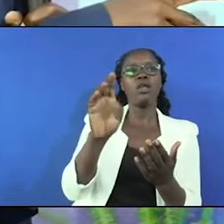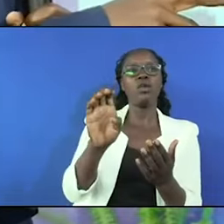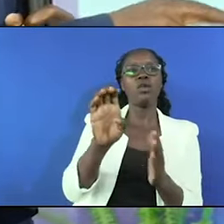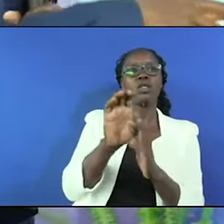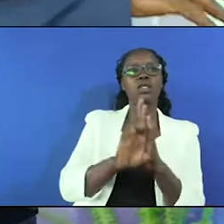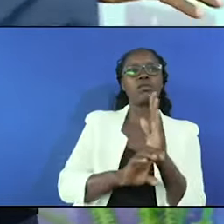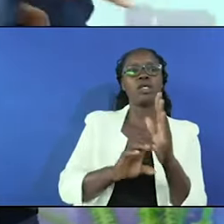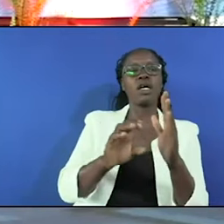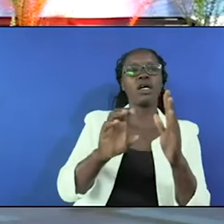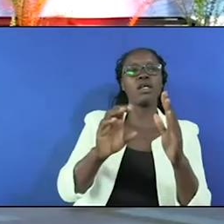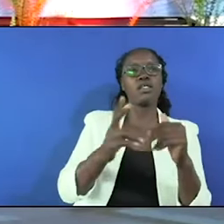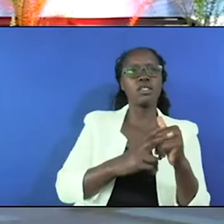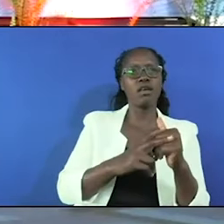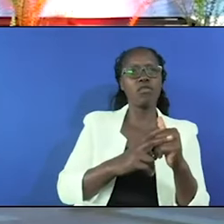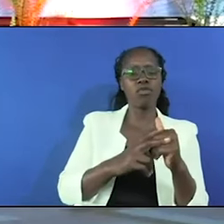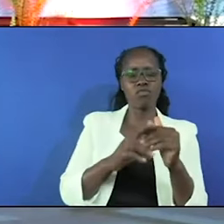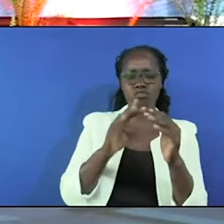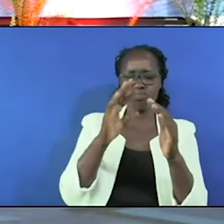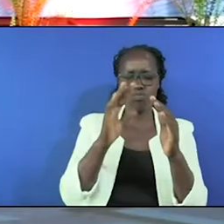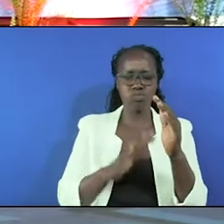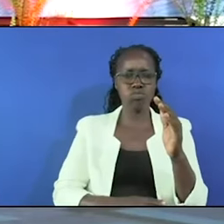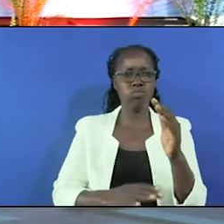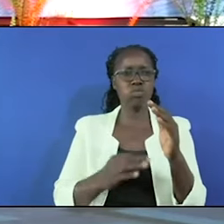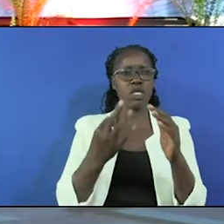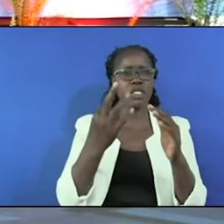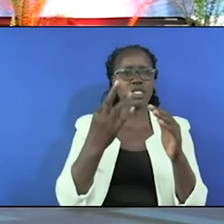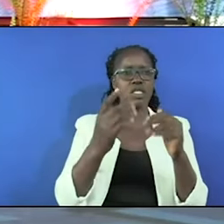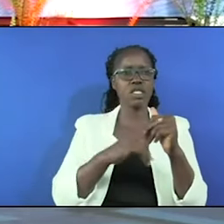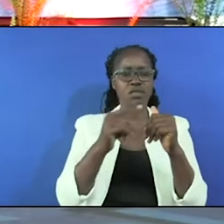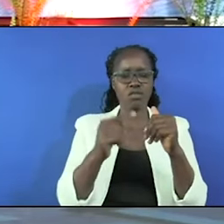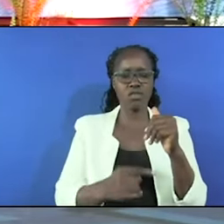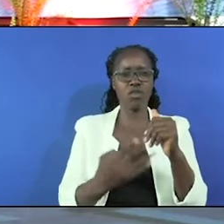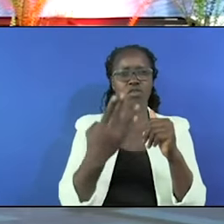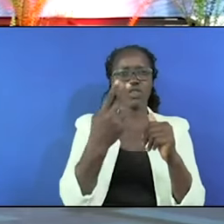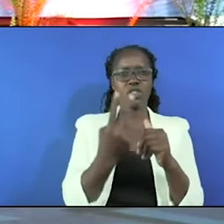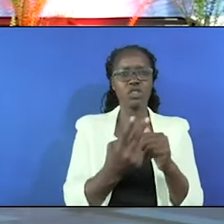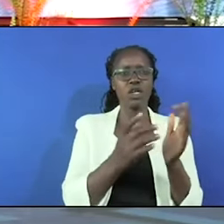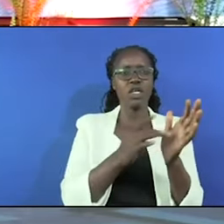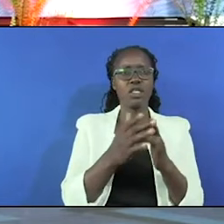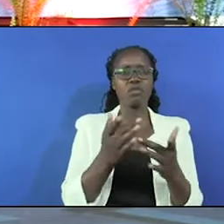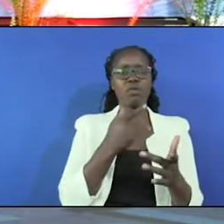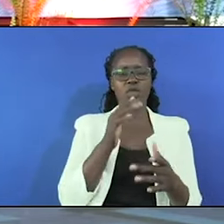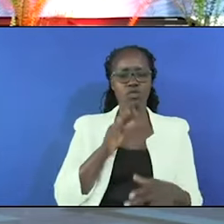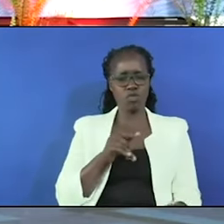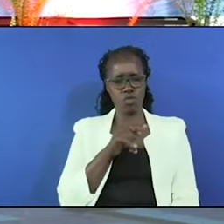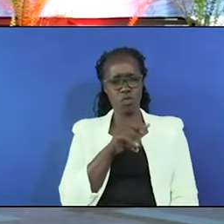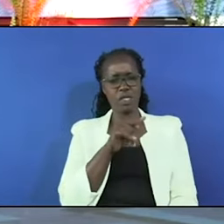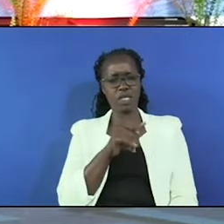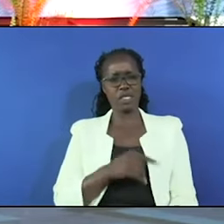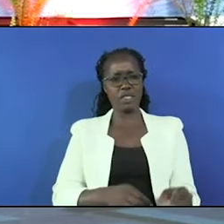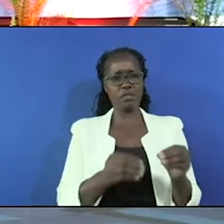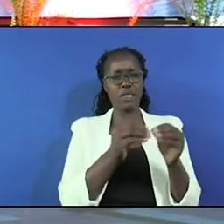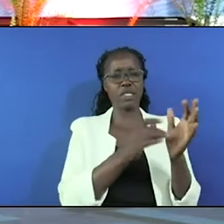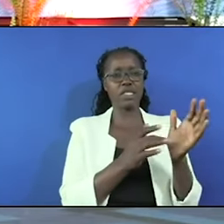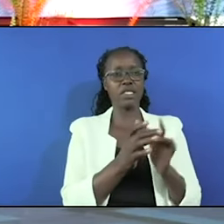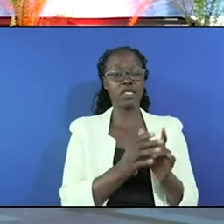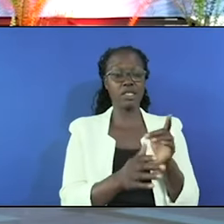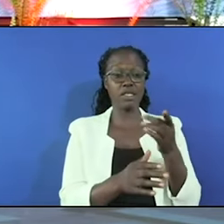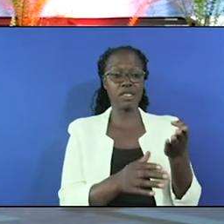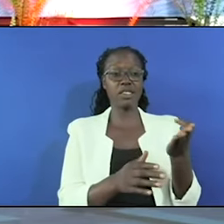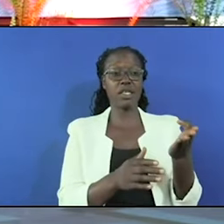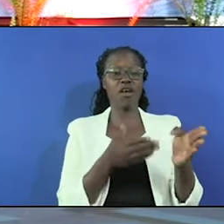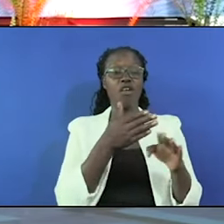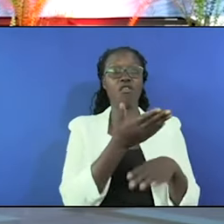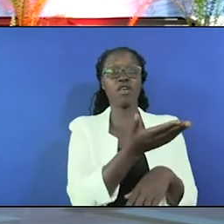from 36 all the way to 42. The Bible says that woman met Jesus